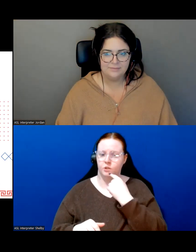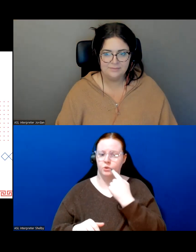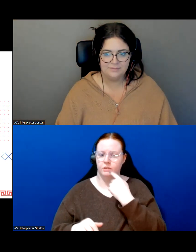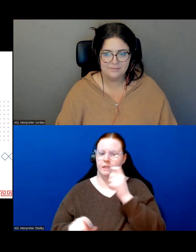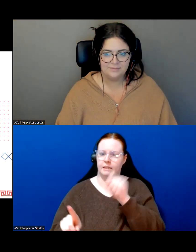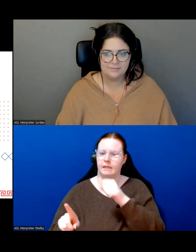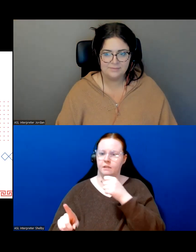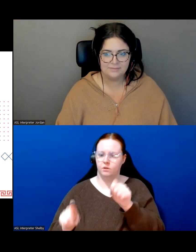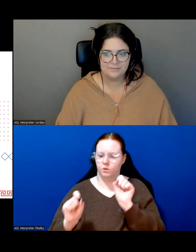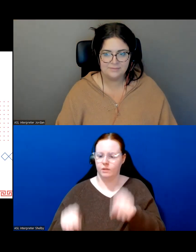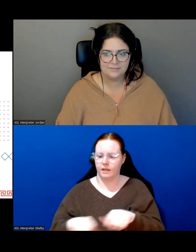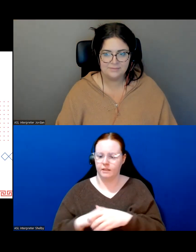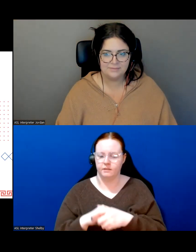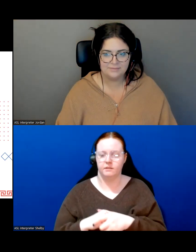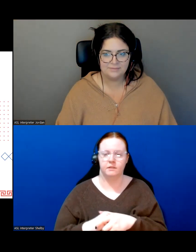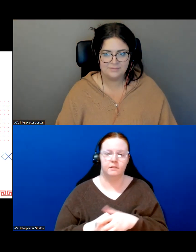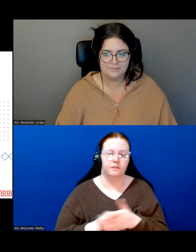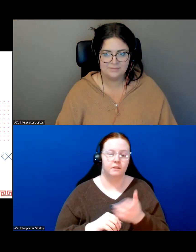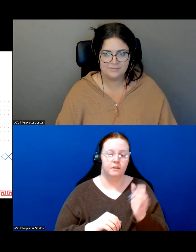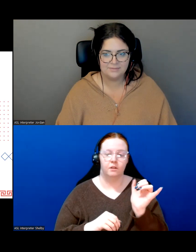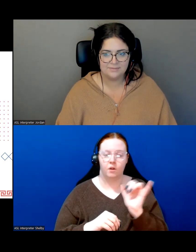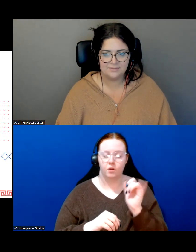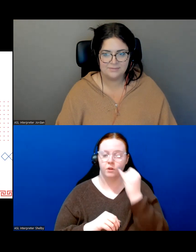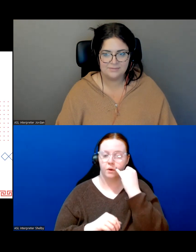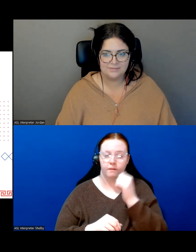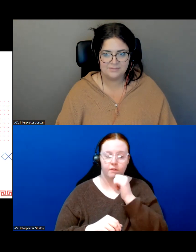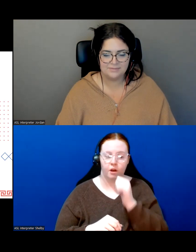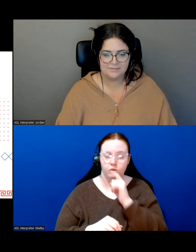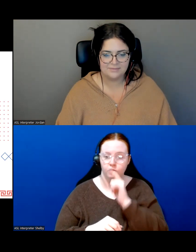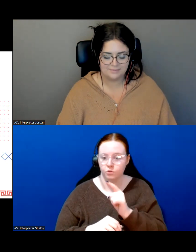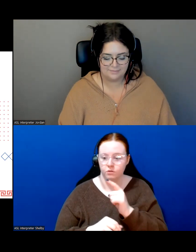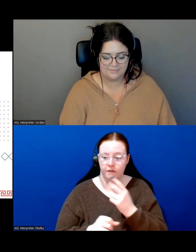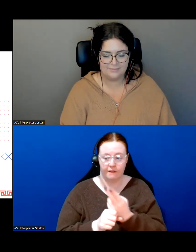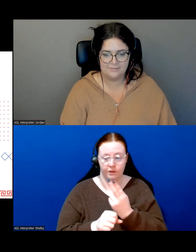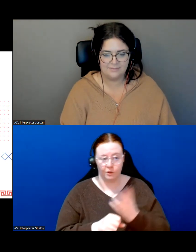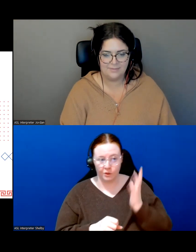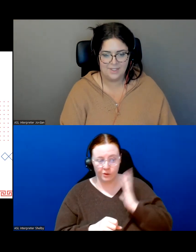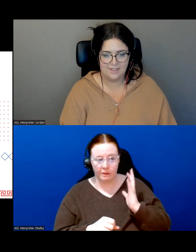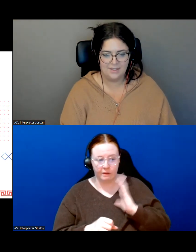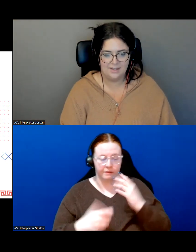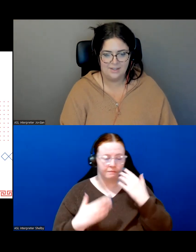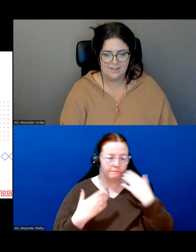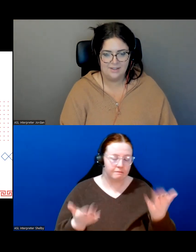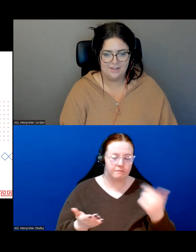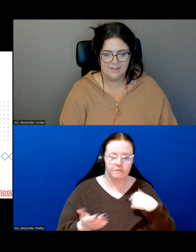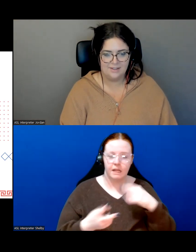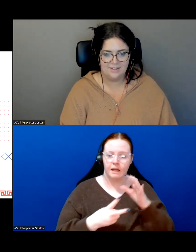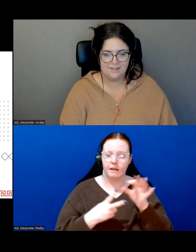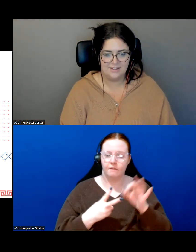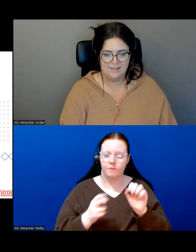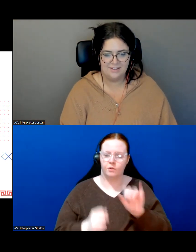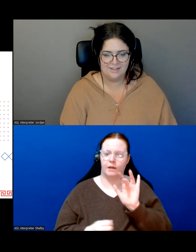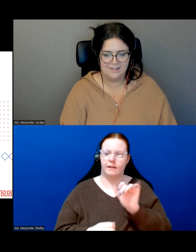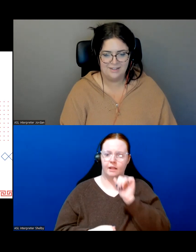to everybody. Yeah, and also like if like you're not sure if like you've used the digital library, there is an option that you can click not